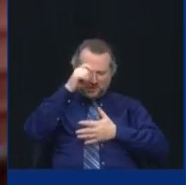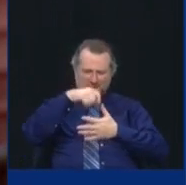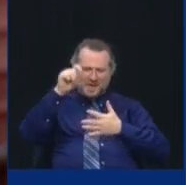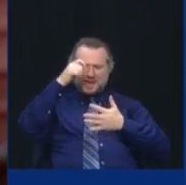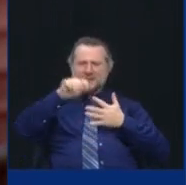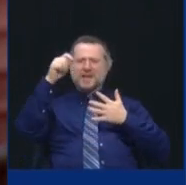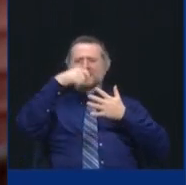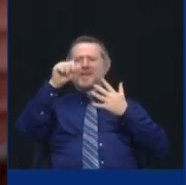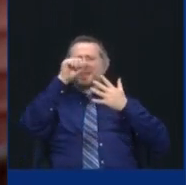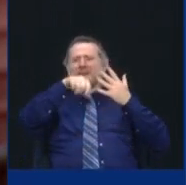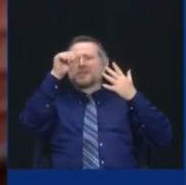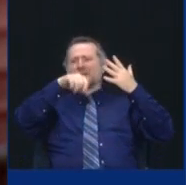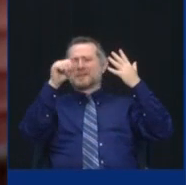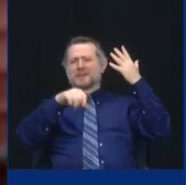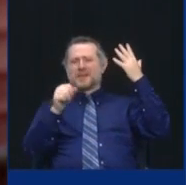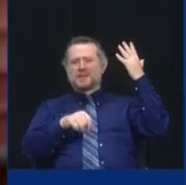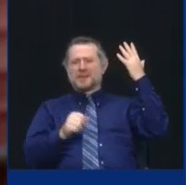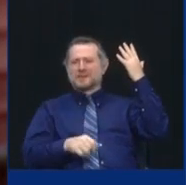But